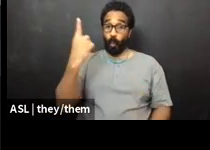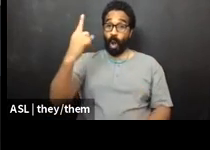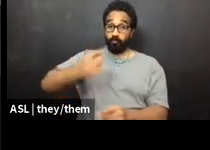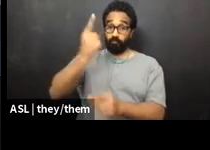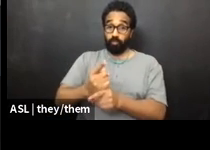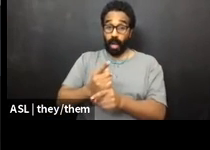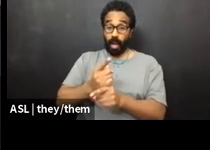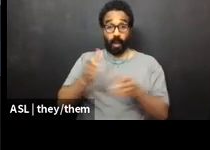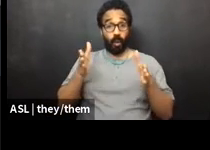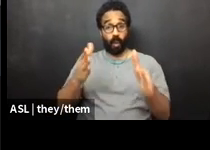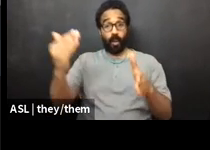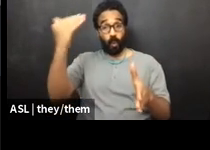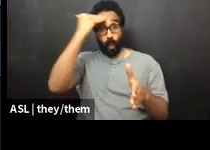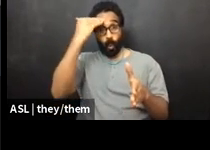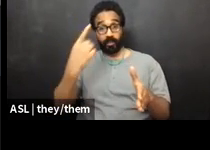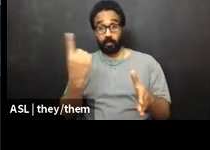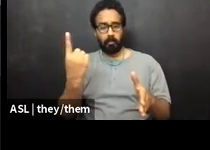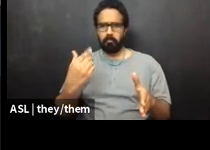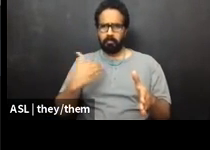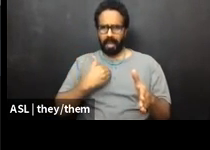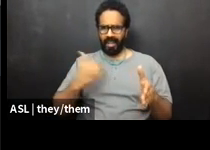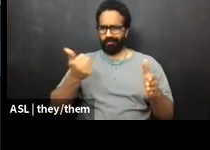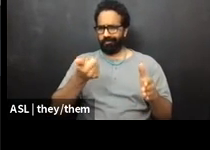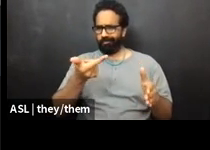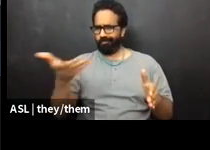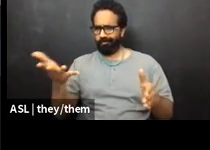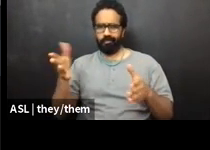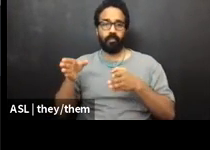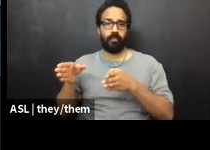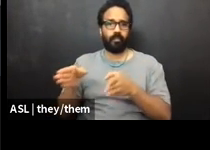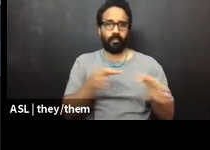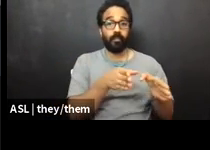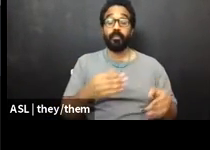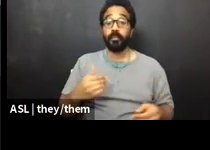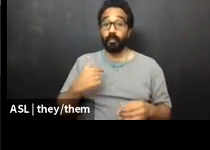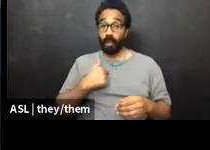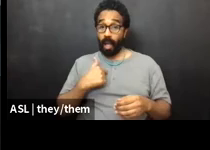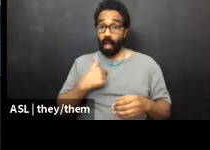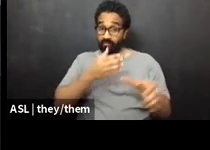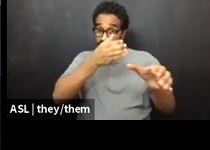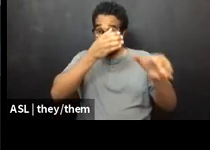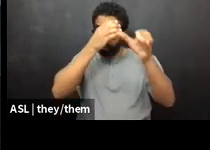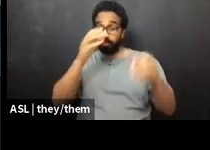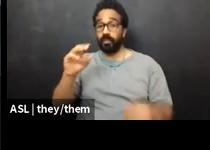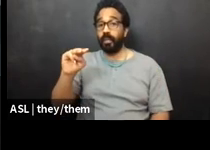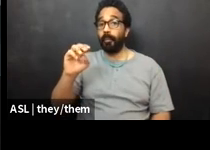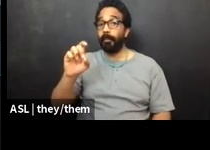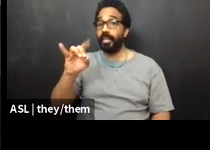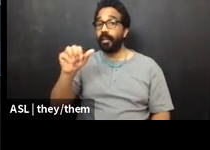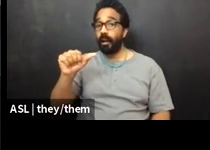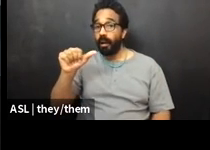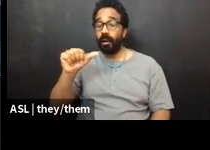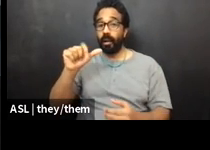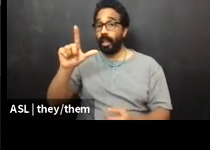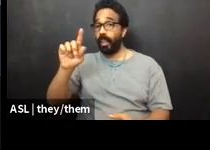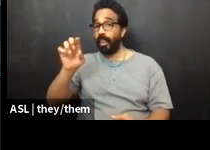knowing. One of the areas that I'm pretty close to is media literacy. And basically what this comes down to is media literacy is just